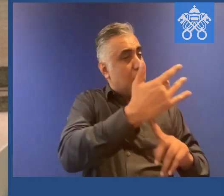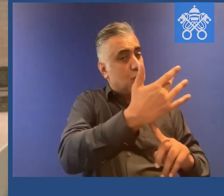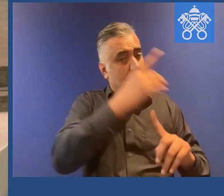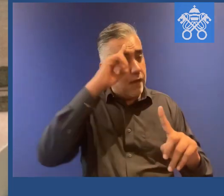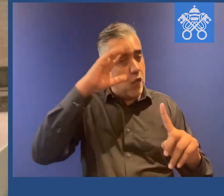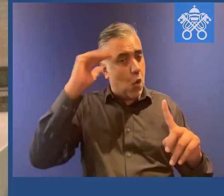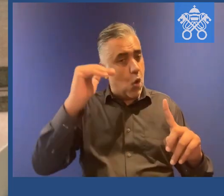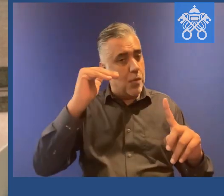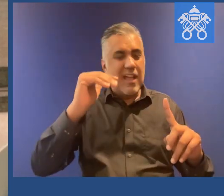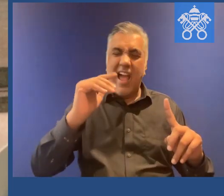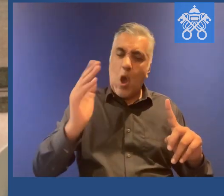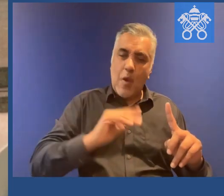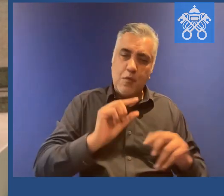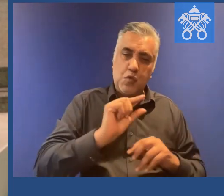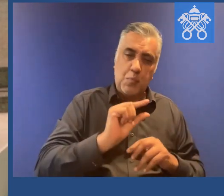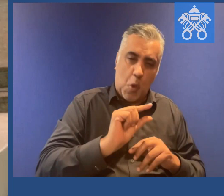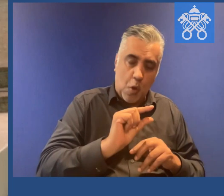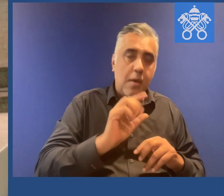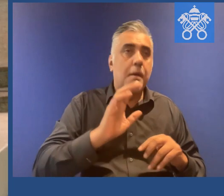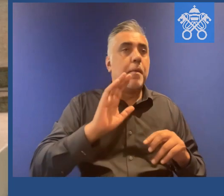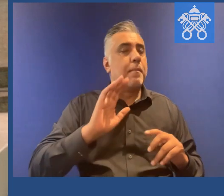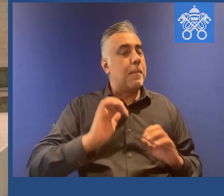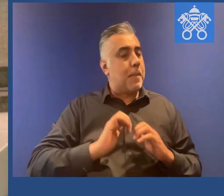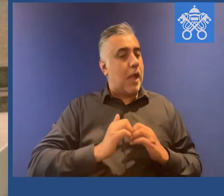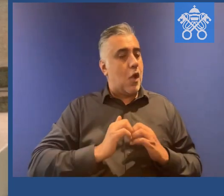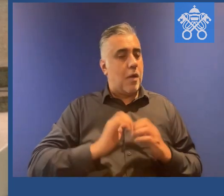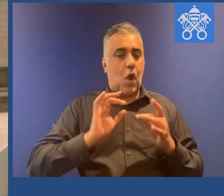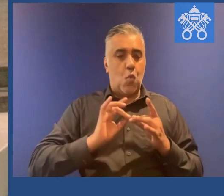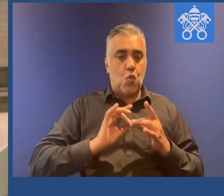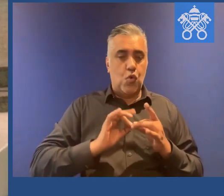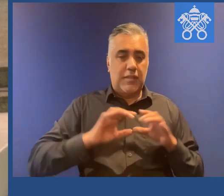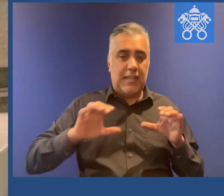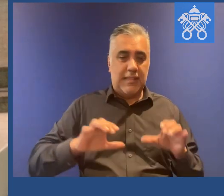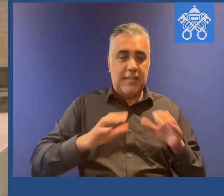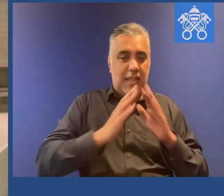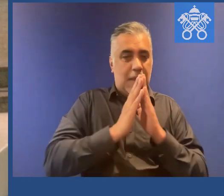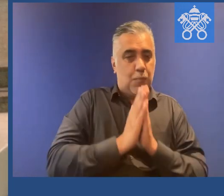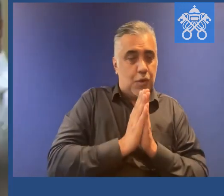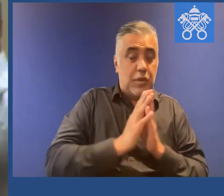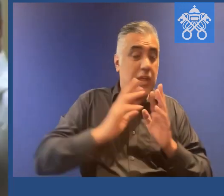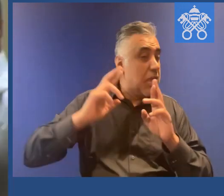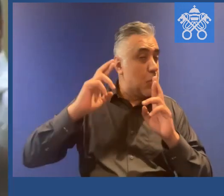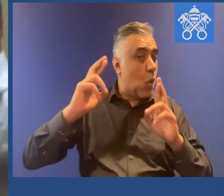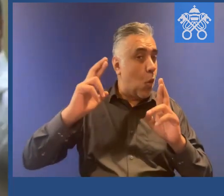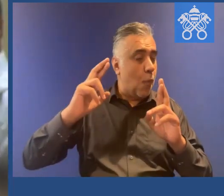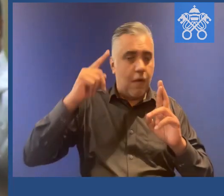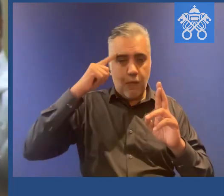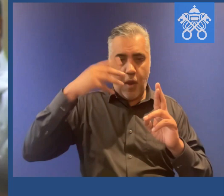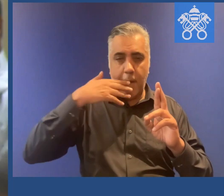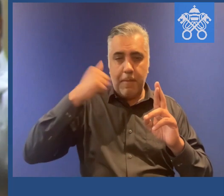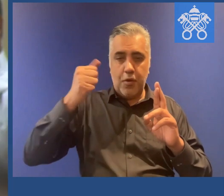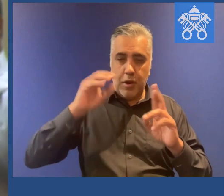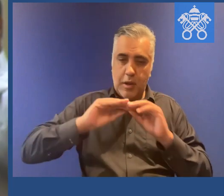hope, however small, by our words and deeds and prayers, in the hope of a better